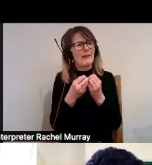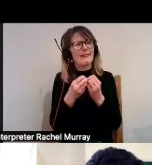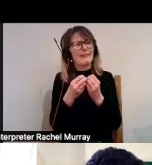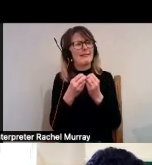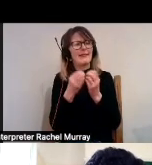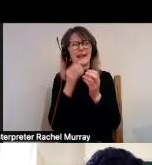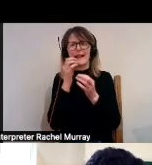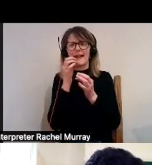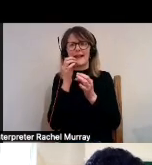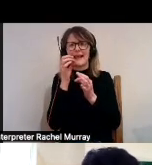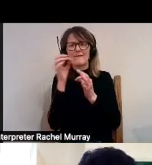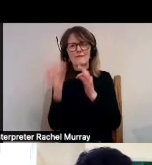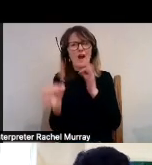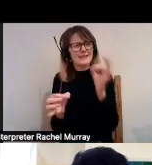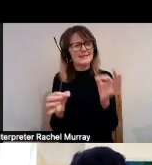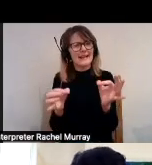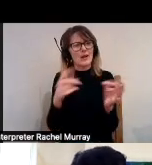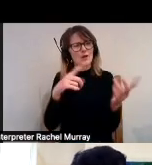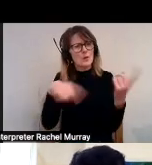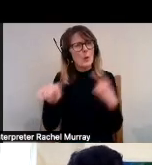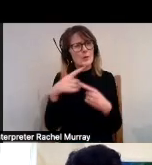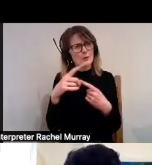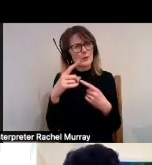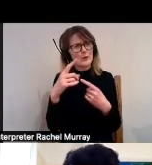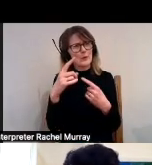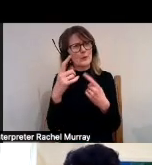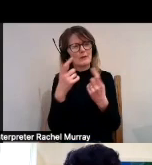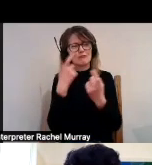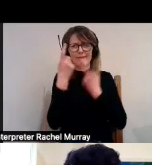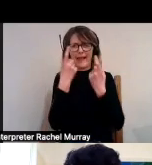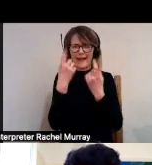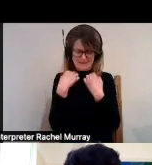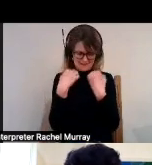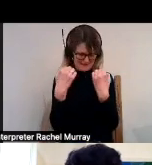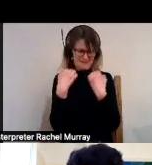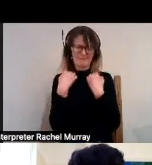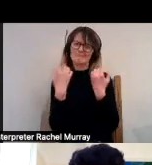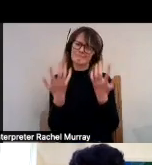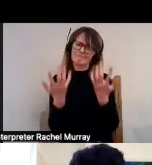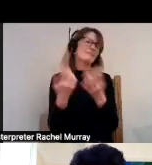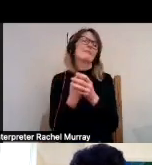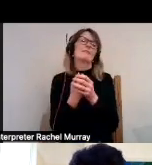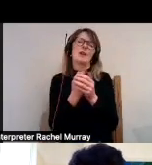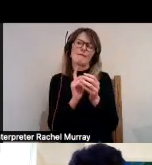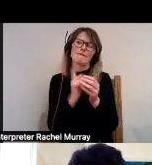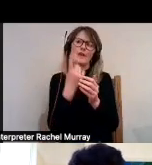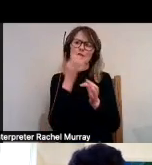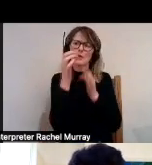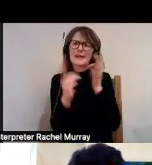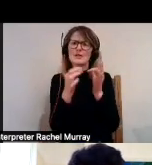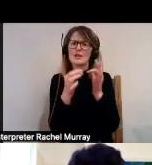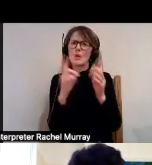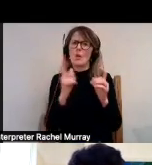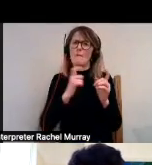reflect on ourselves personally. So first of all, there's just that question about what sources of personal power I